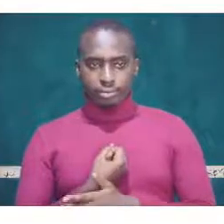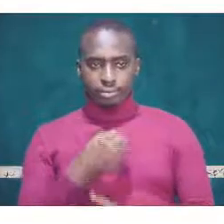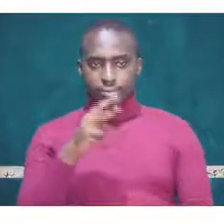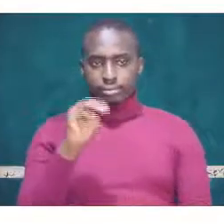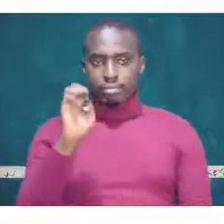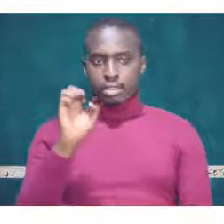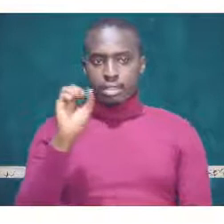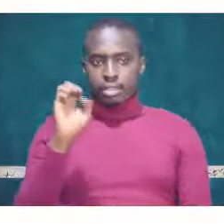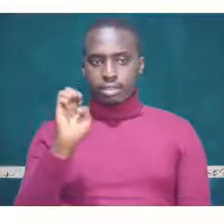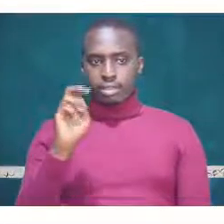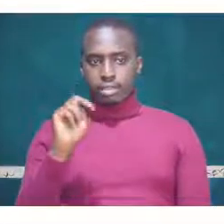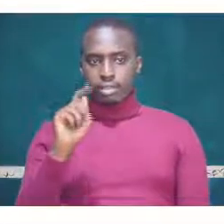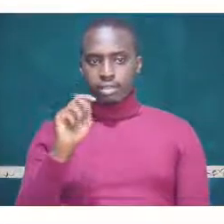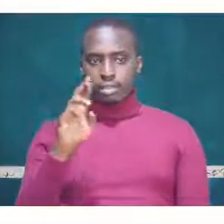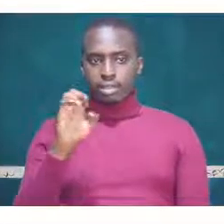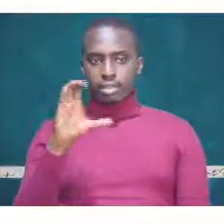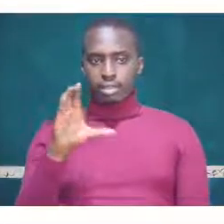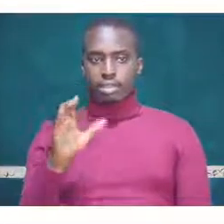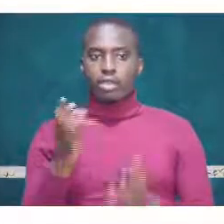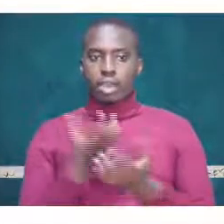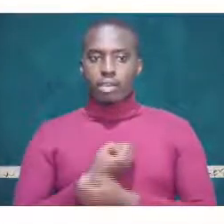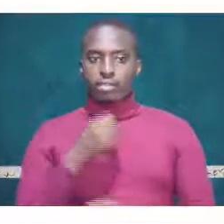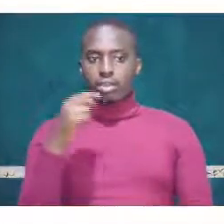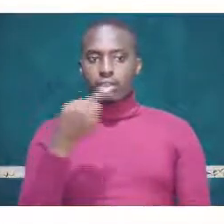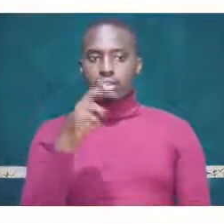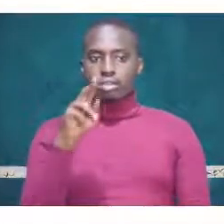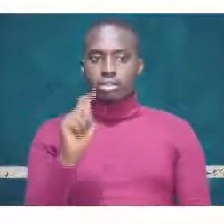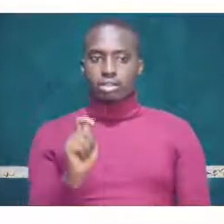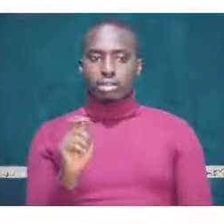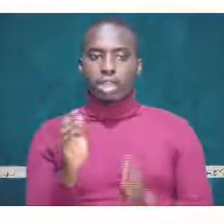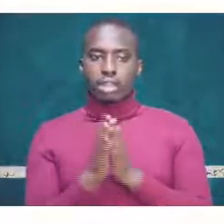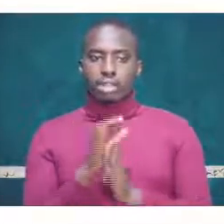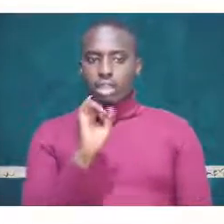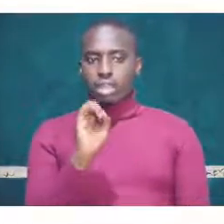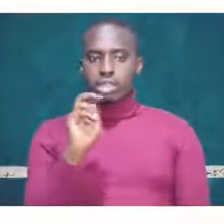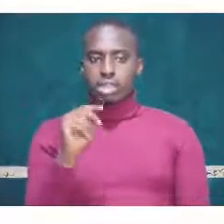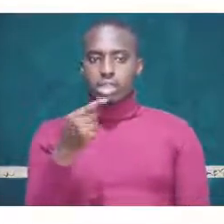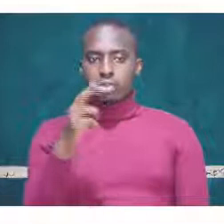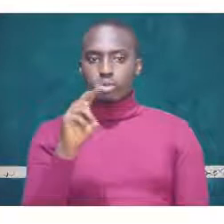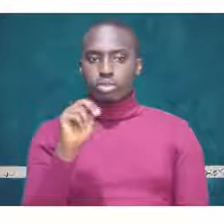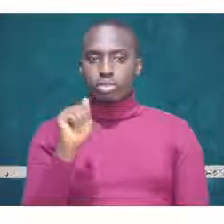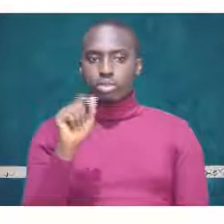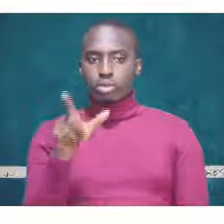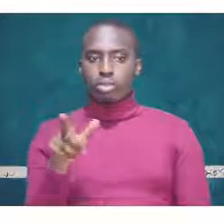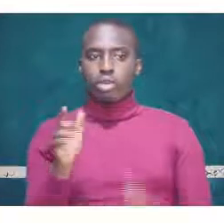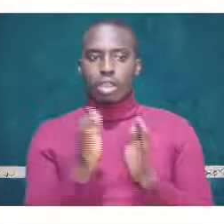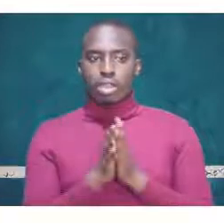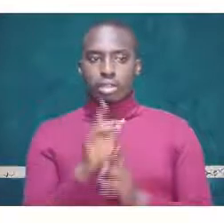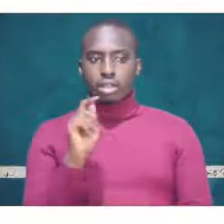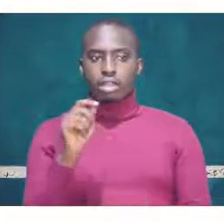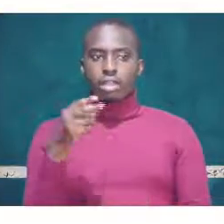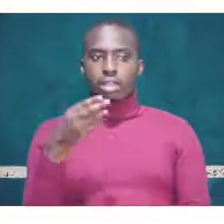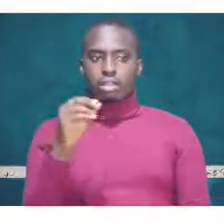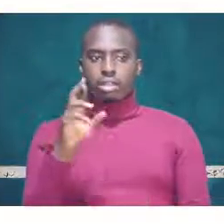lymph nodes. We have the gut. We have inguinal lymph nodes. We have the thoracic duct, which is